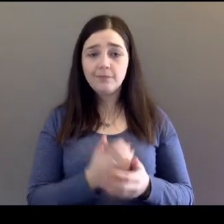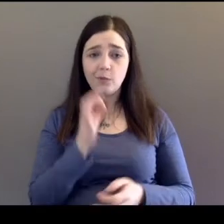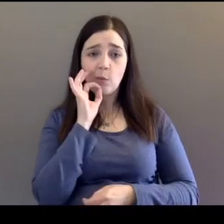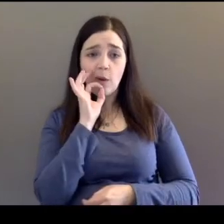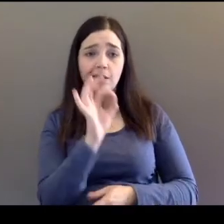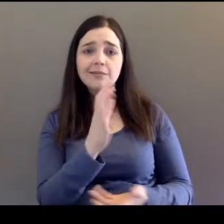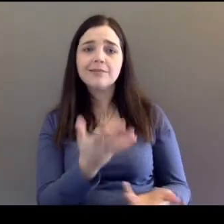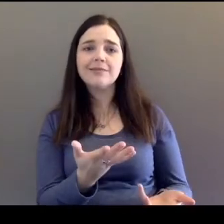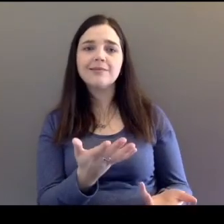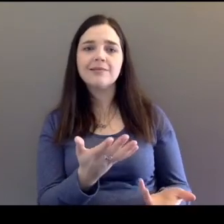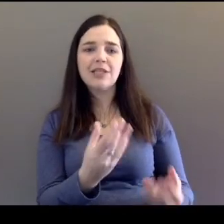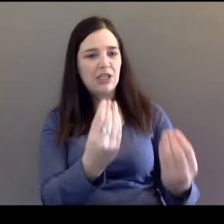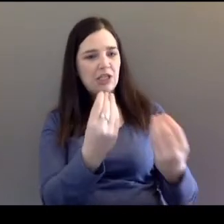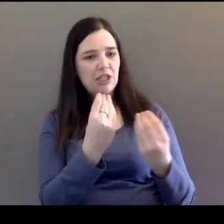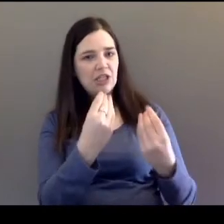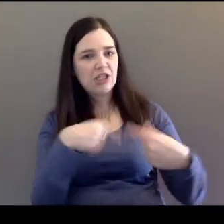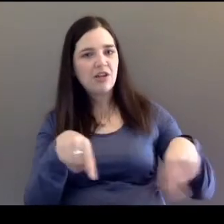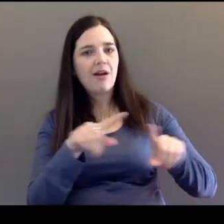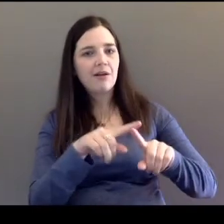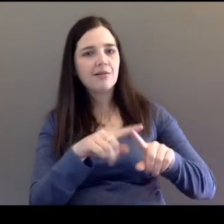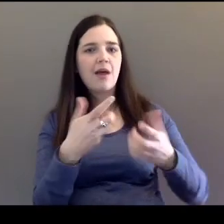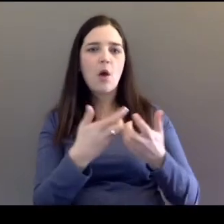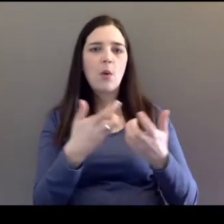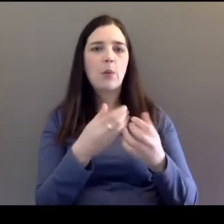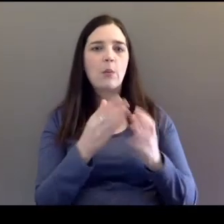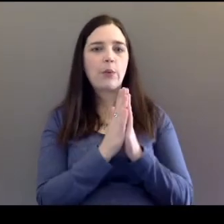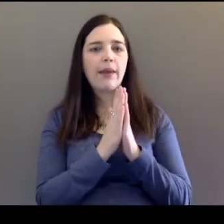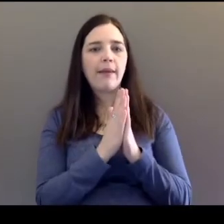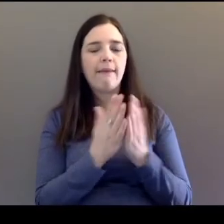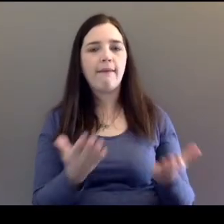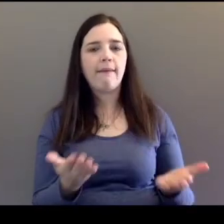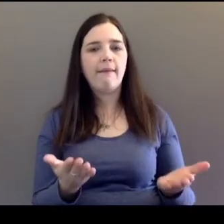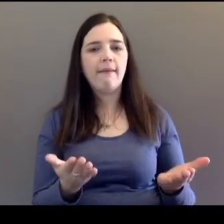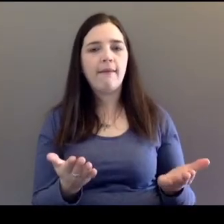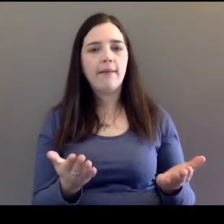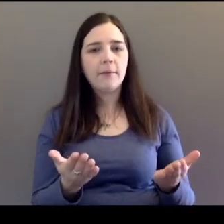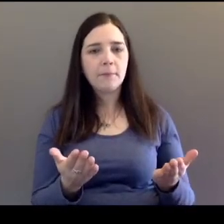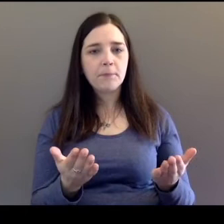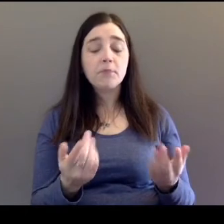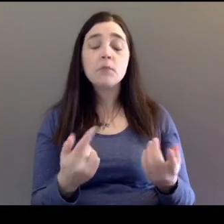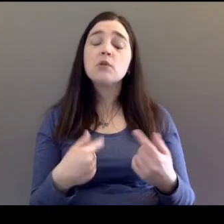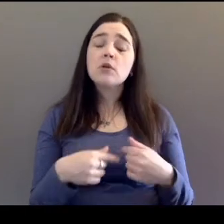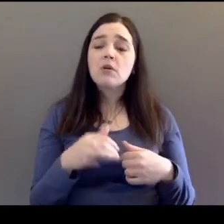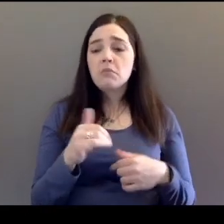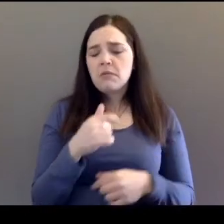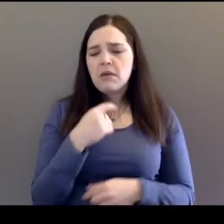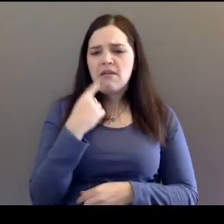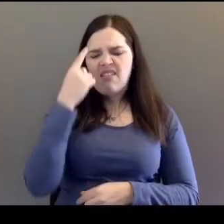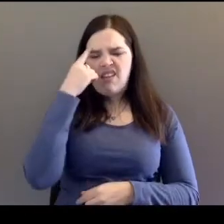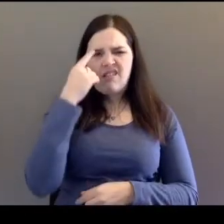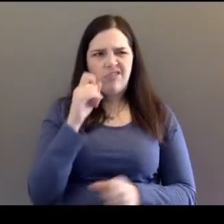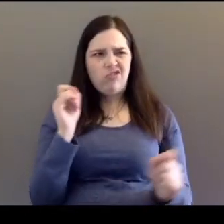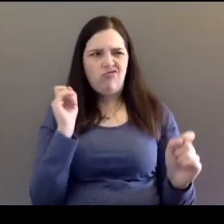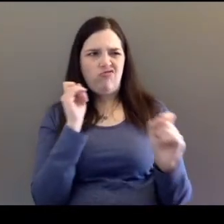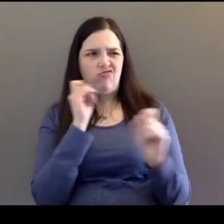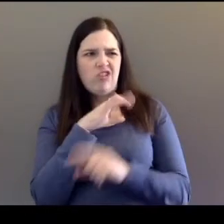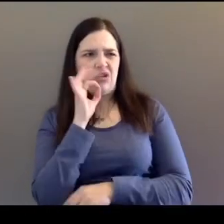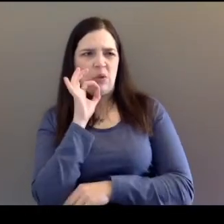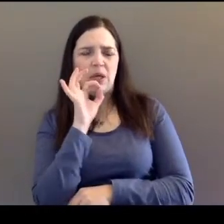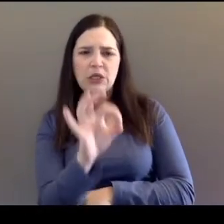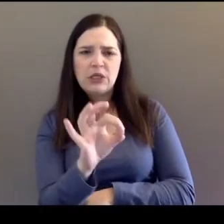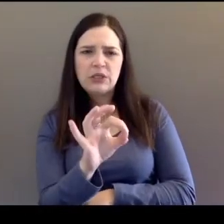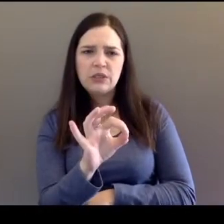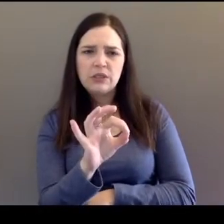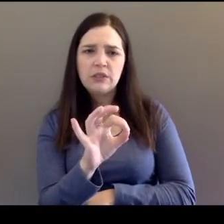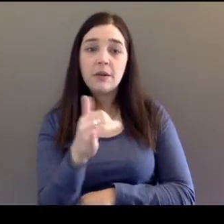him, teach us to pray. You see, on the face of it, it might have seemed like a strange request. They might have